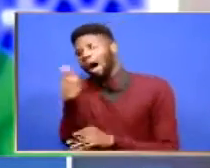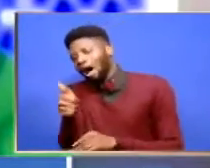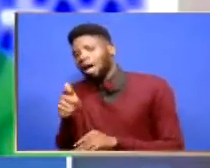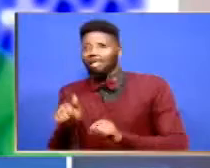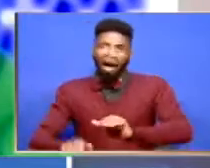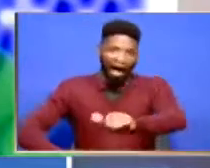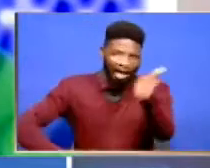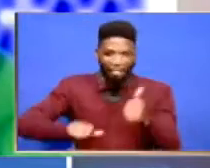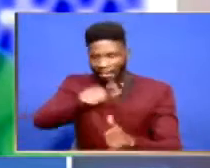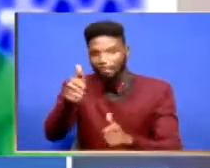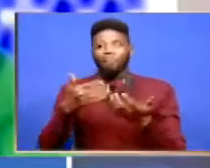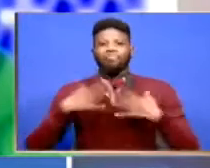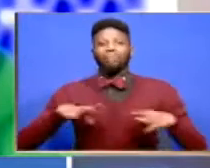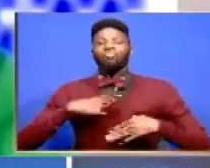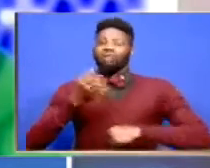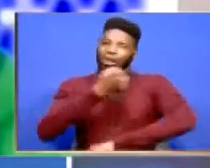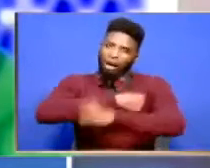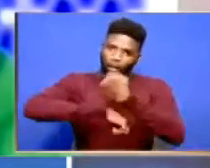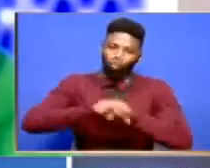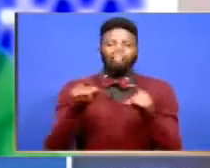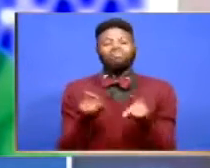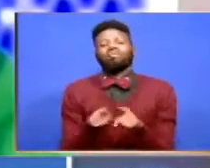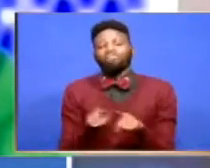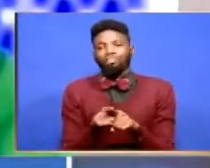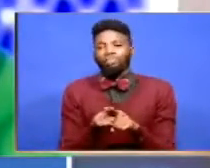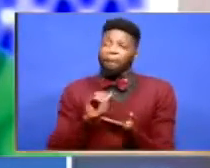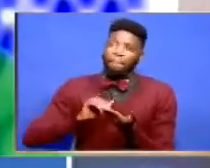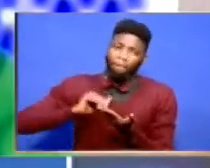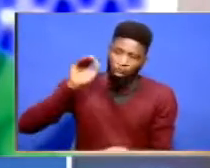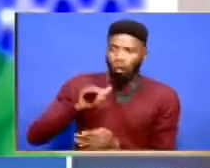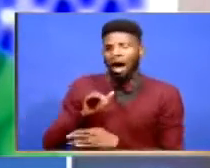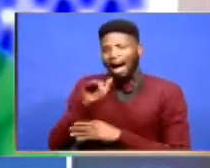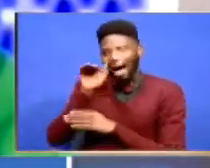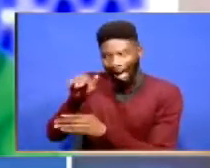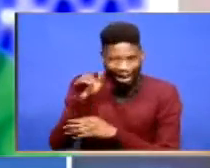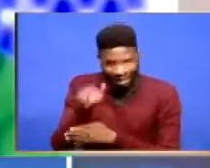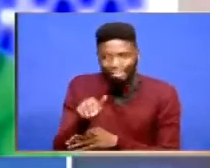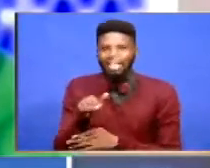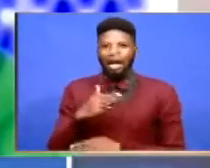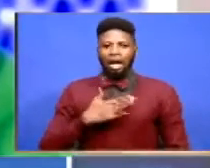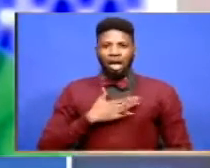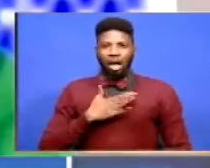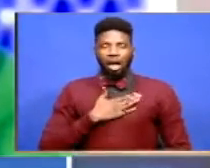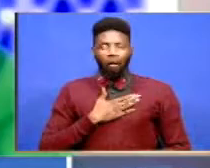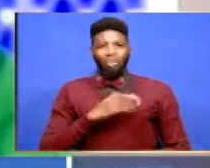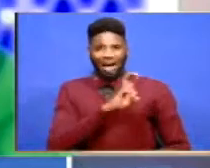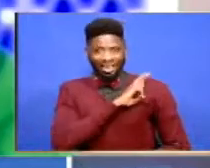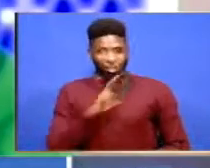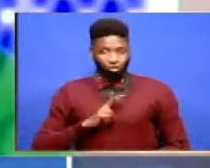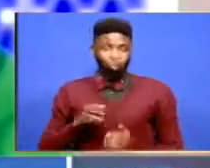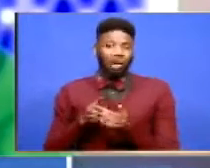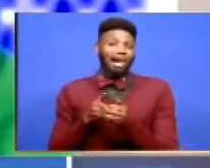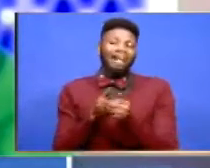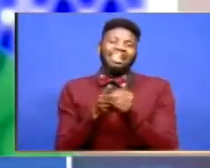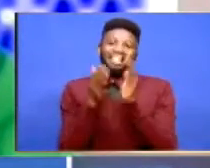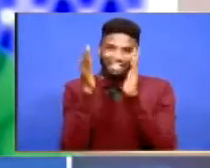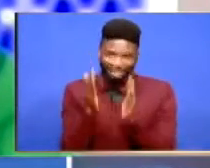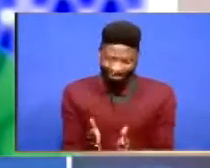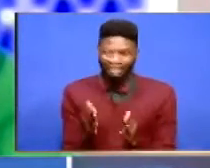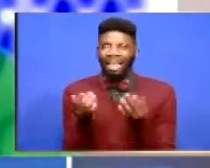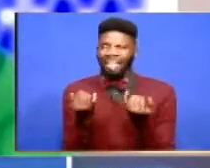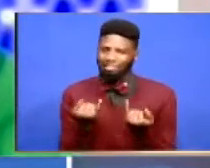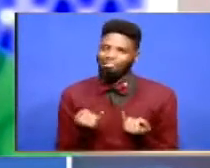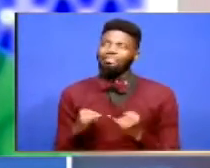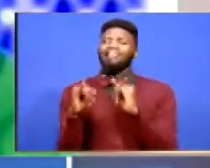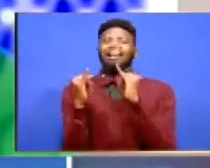We specifically appeal to our spiritual leaders to reach out